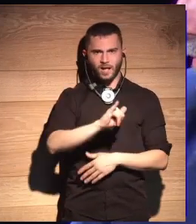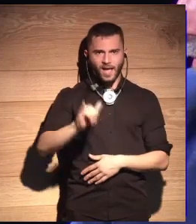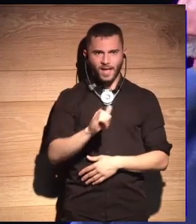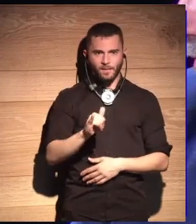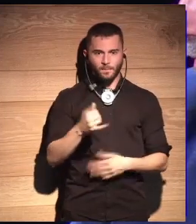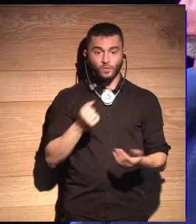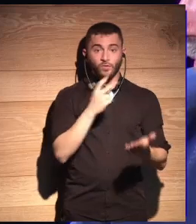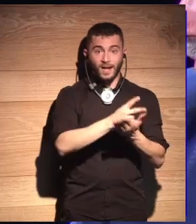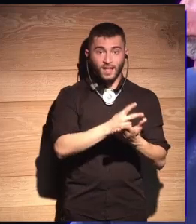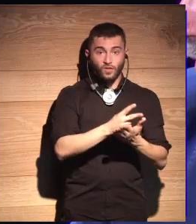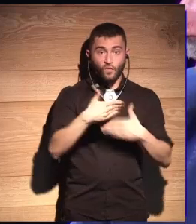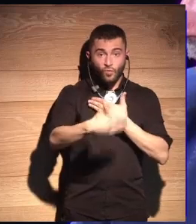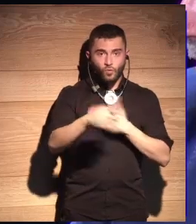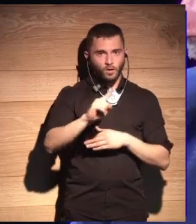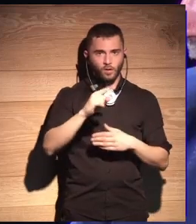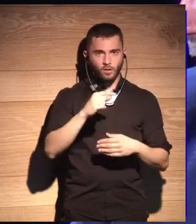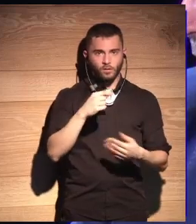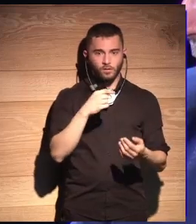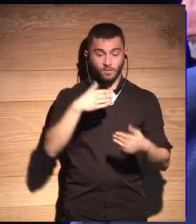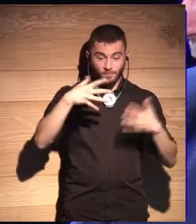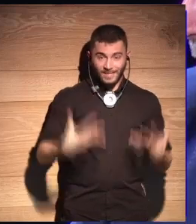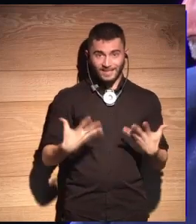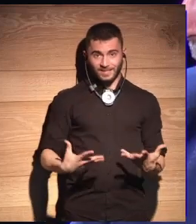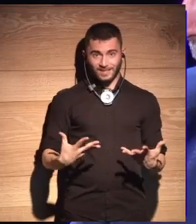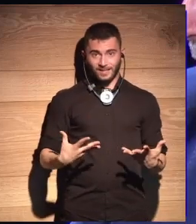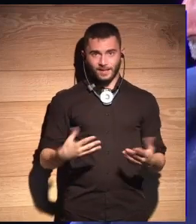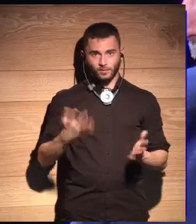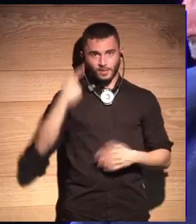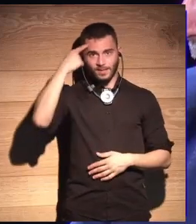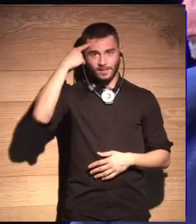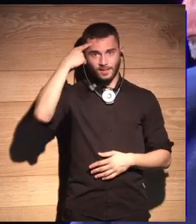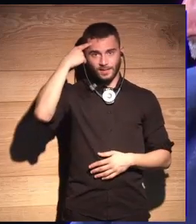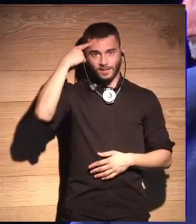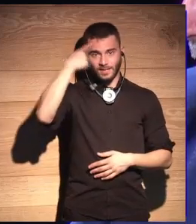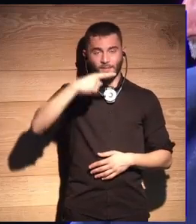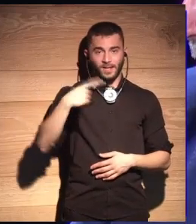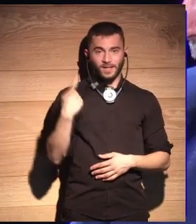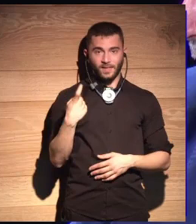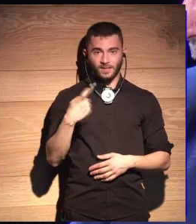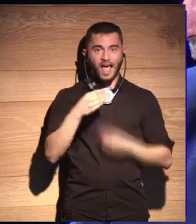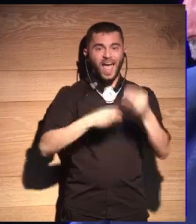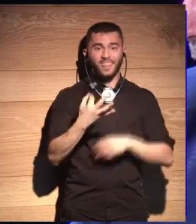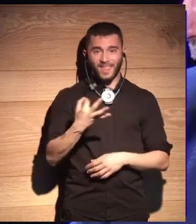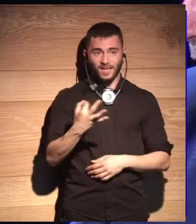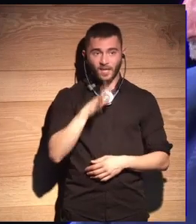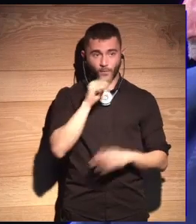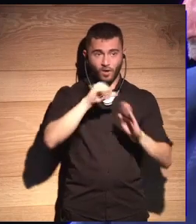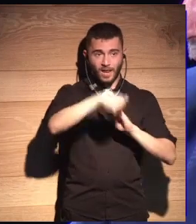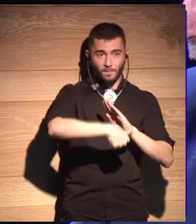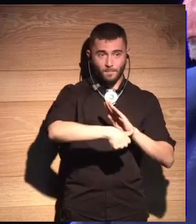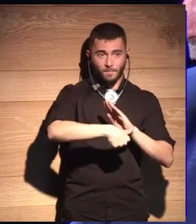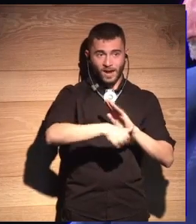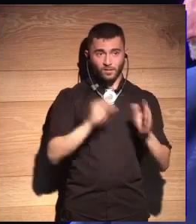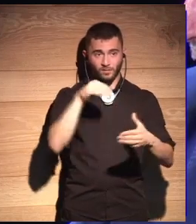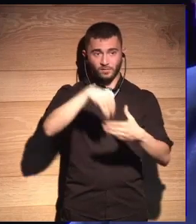seems, and it appears at first sight. But this is a present challenge. It is not the future challenge. It is a present challenge, and we have